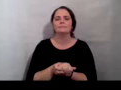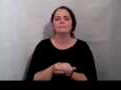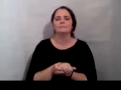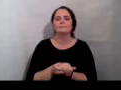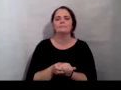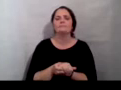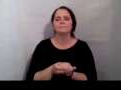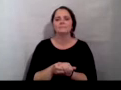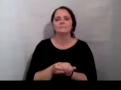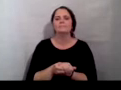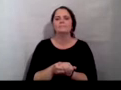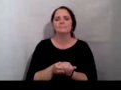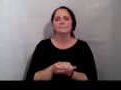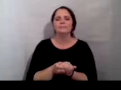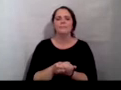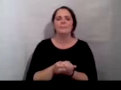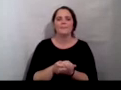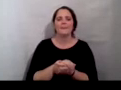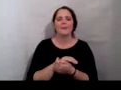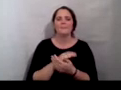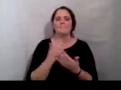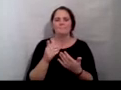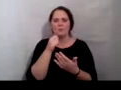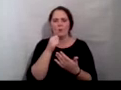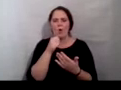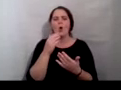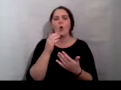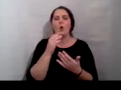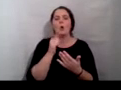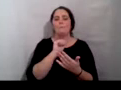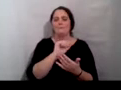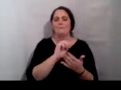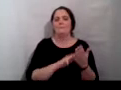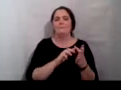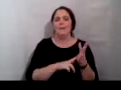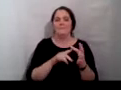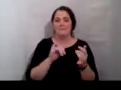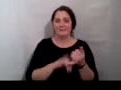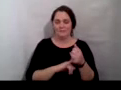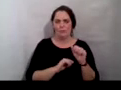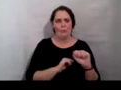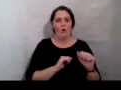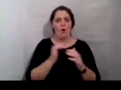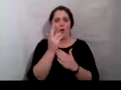As I just mentioned, there is I see a sliding scale of time and space in Mavis